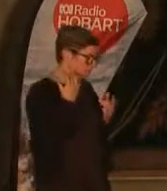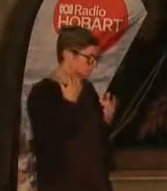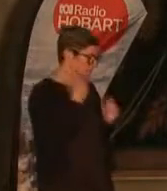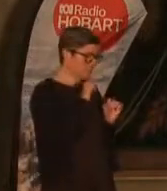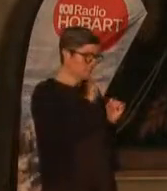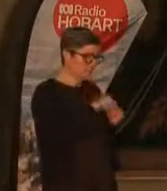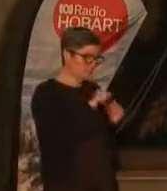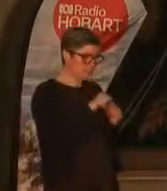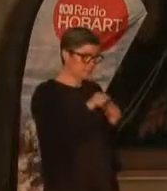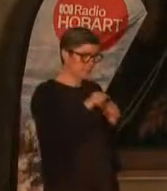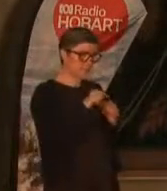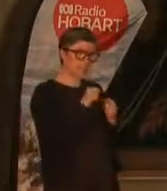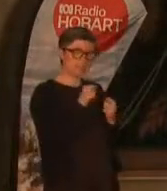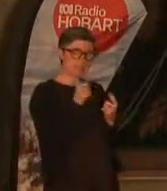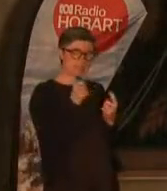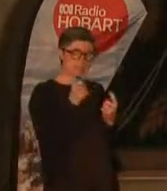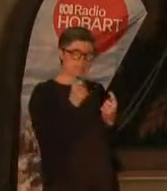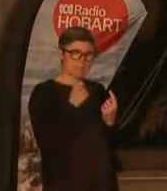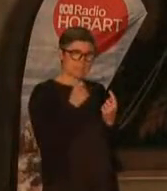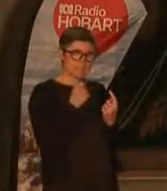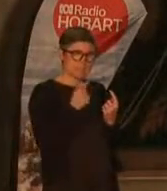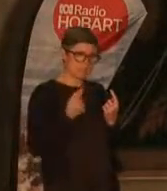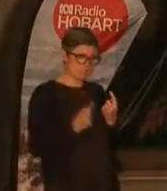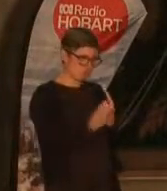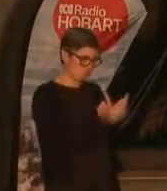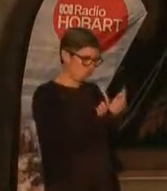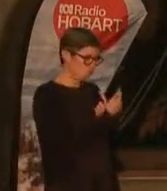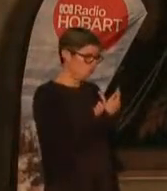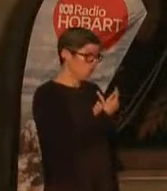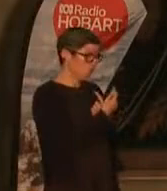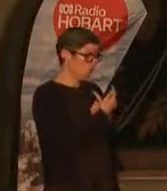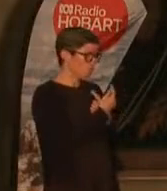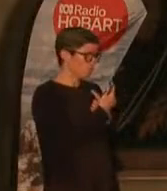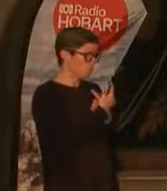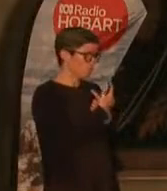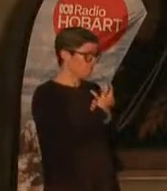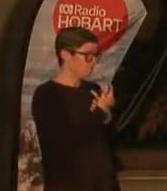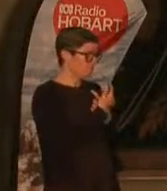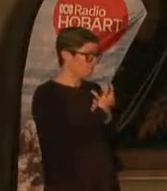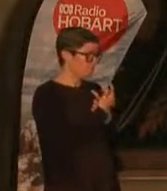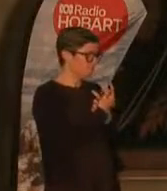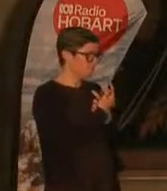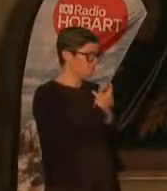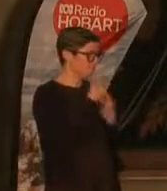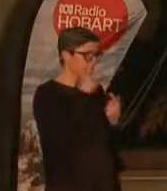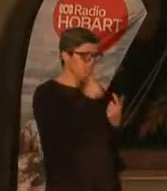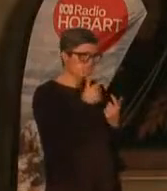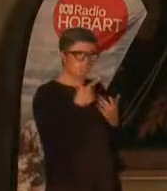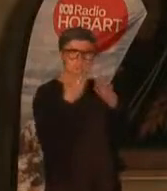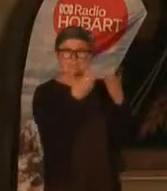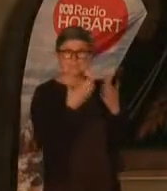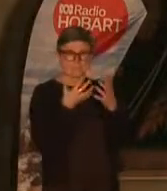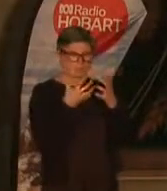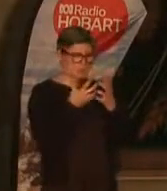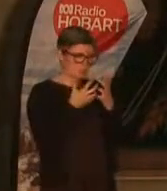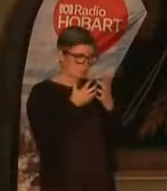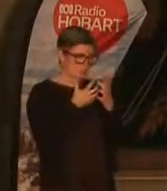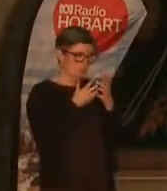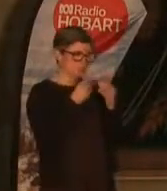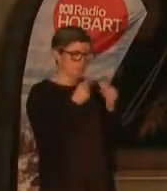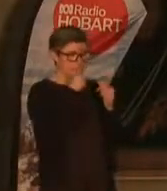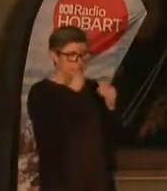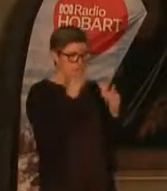have chosen to take the route of, you know, university study, some at higher